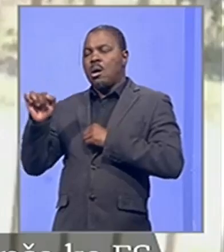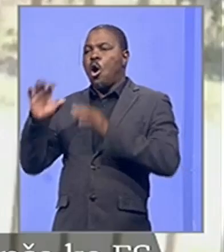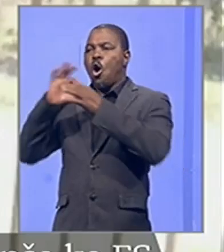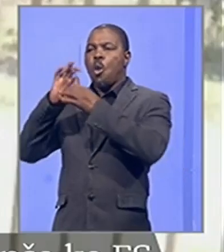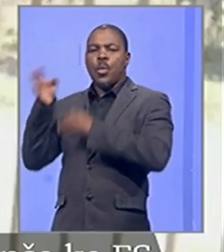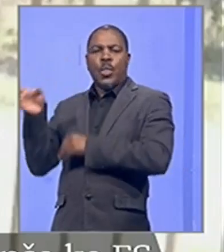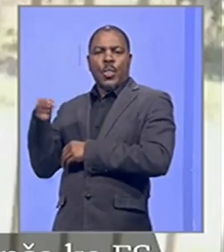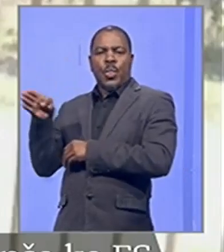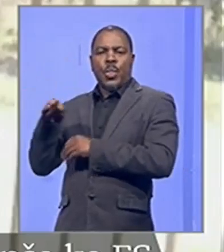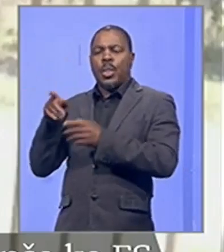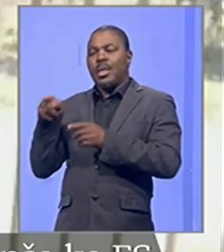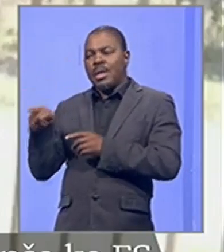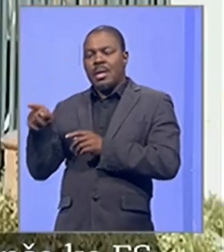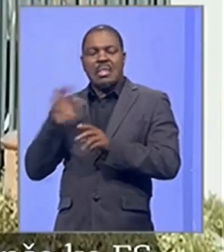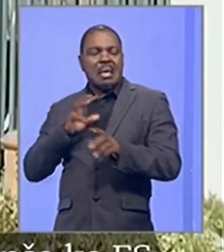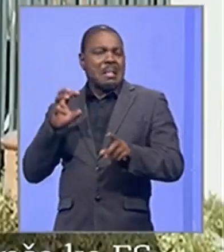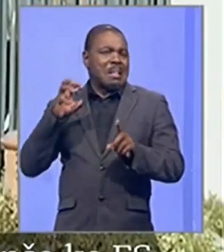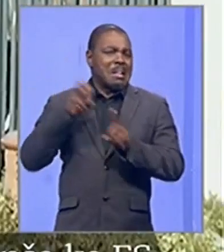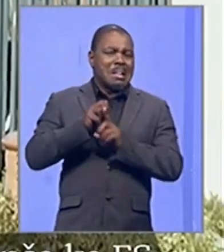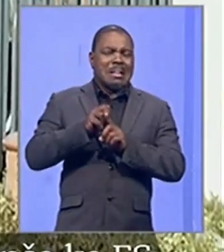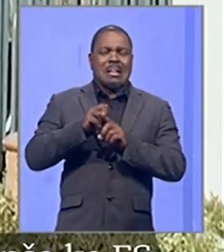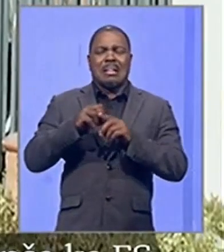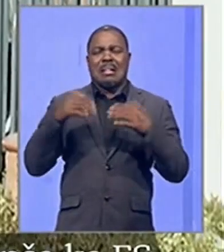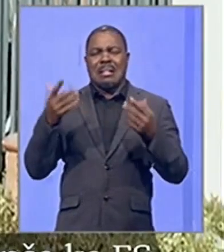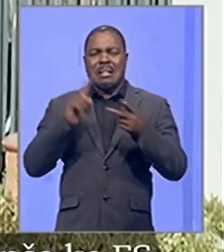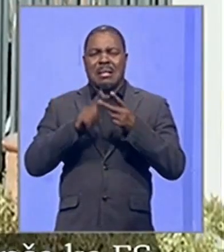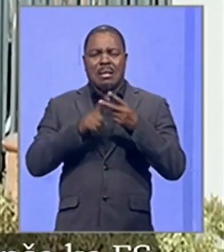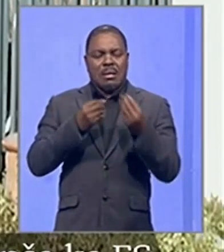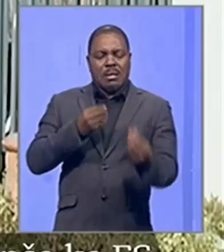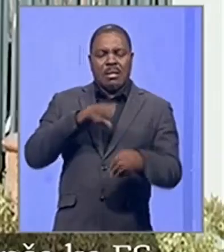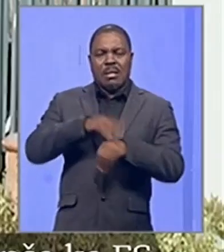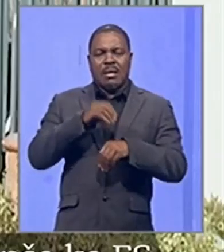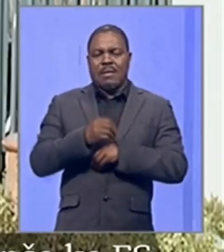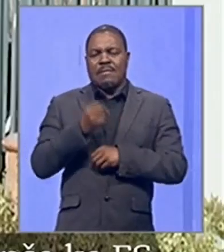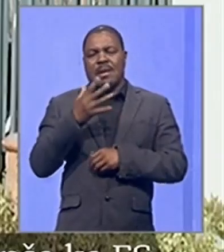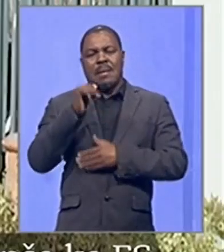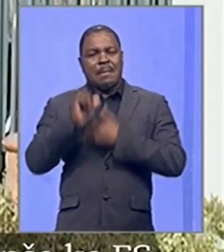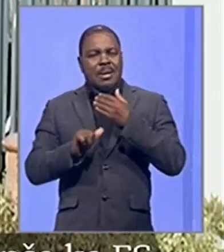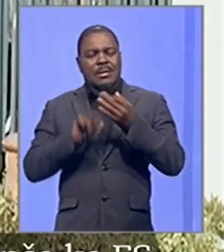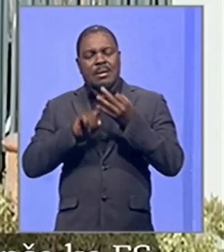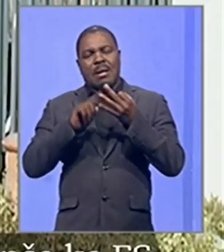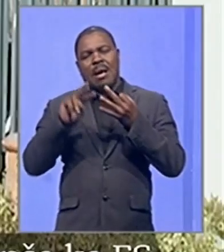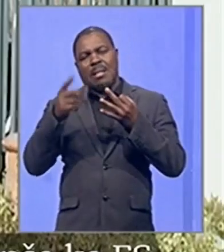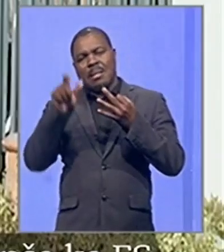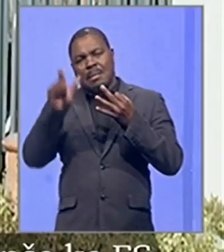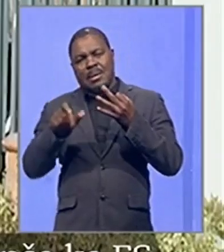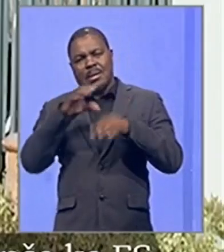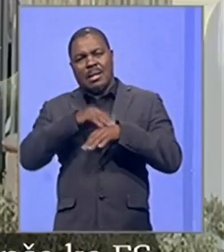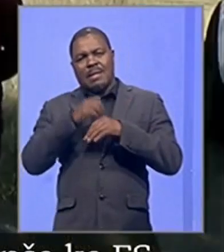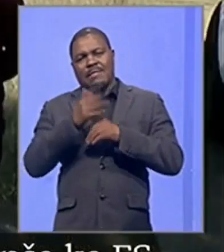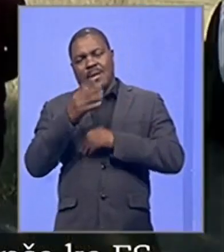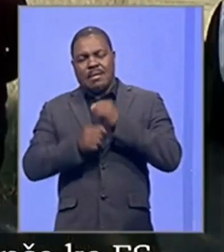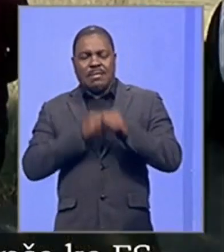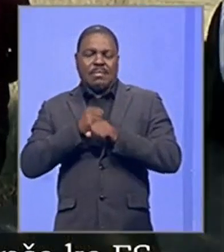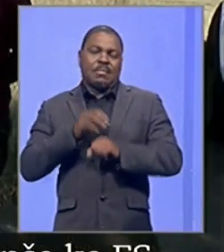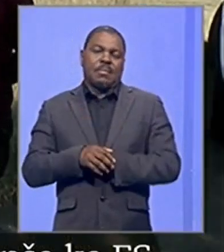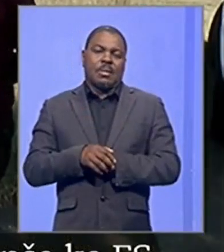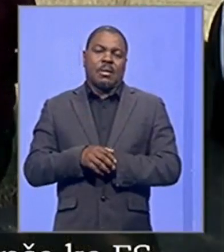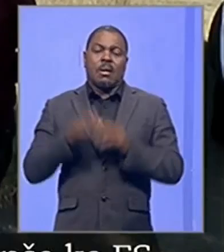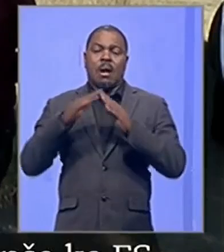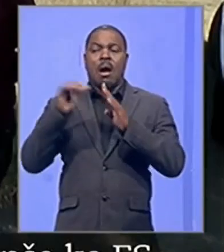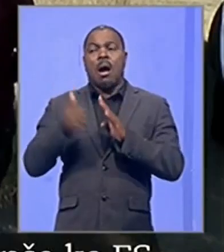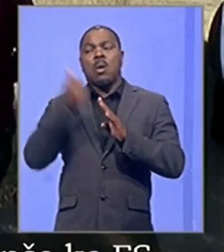tiragalo ye e diragala lapeng mo ba dulago gona le ngwana wa dikgwedi tše 5 le yo mongwe wa mengwaga ye 5.